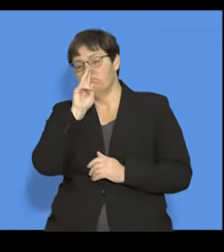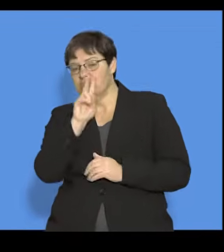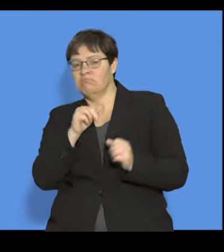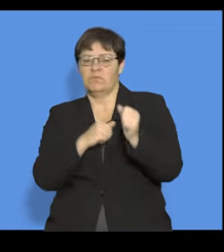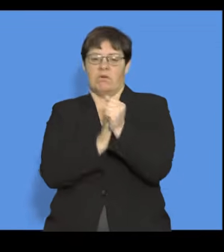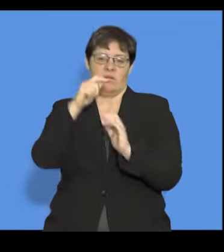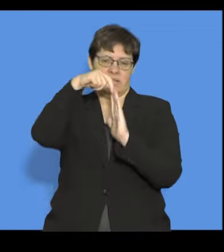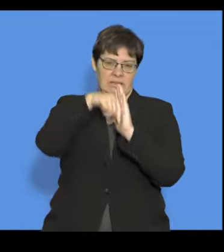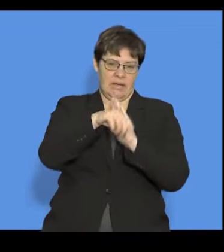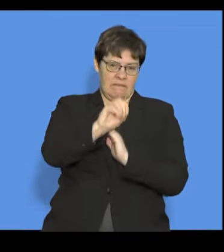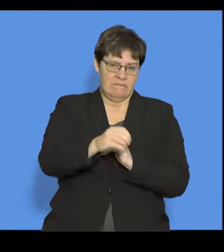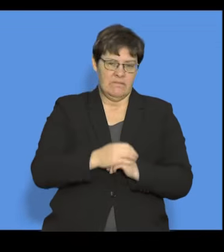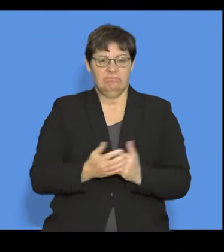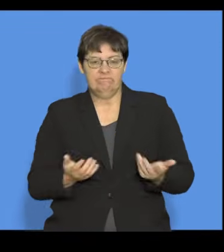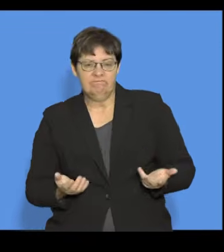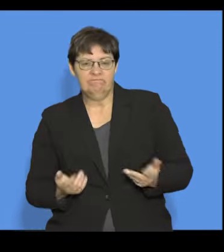at that structure in detail.